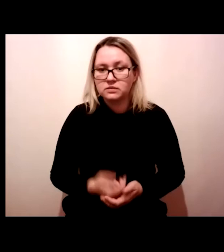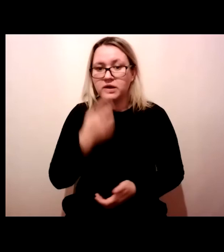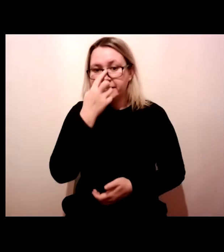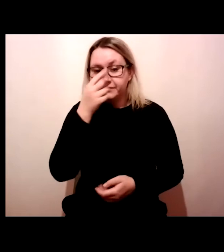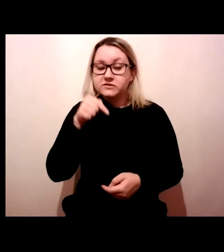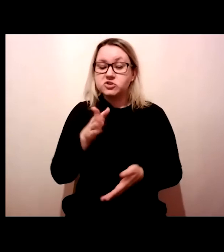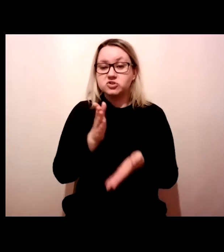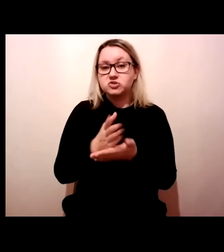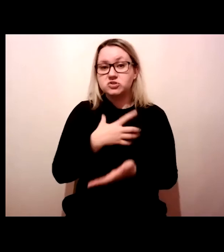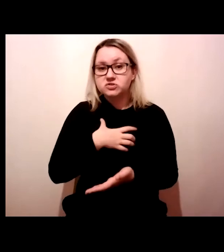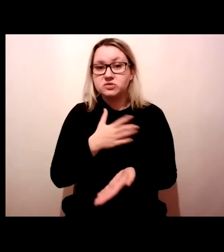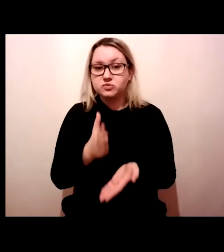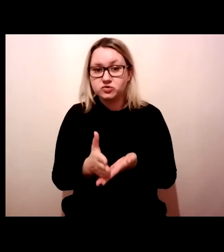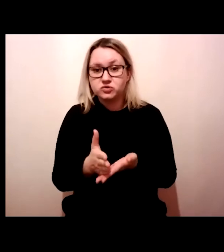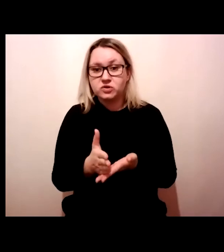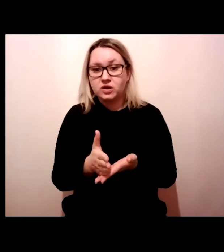happen often.